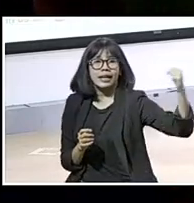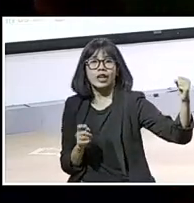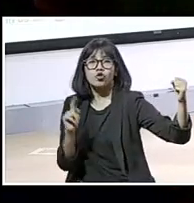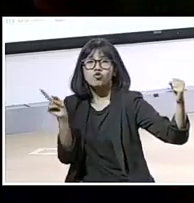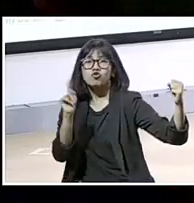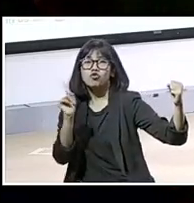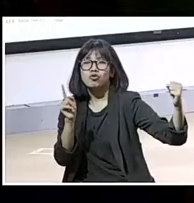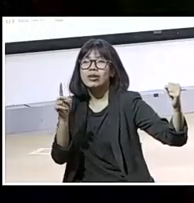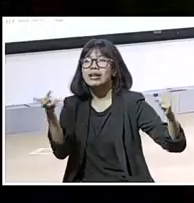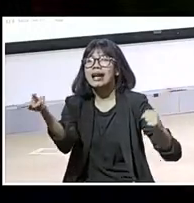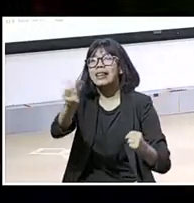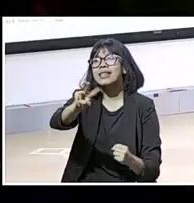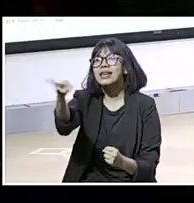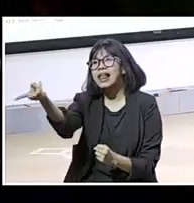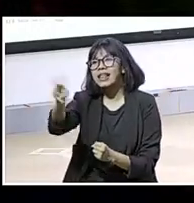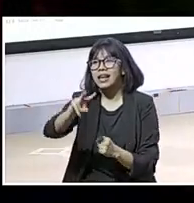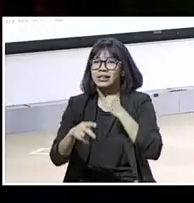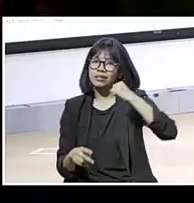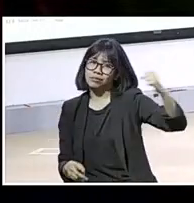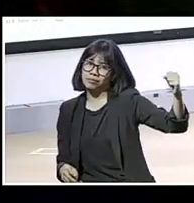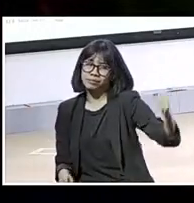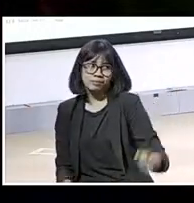Sini dulu. Okay. Siap.